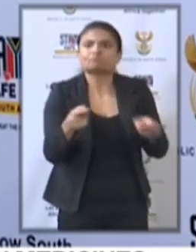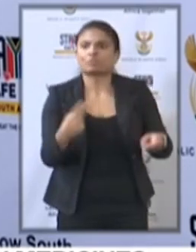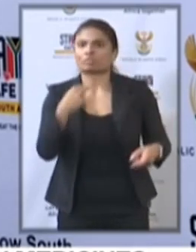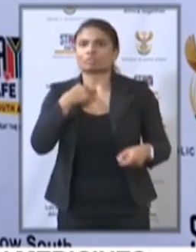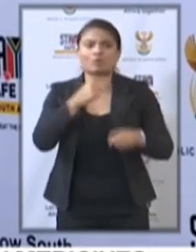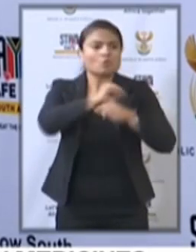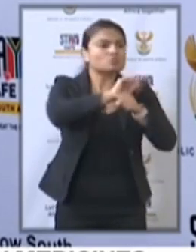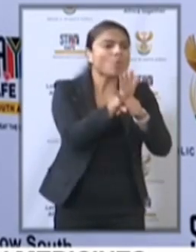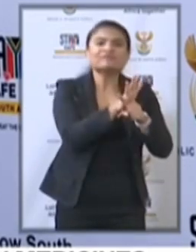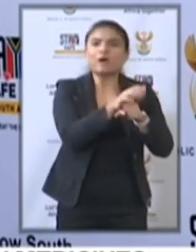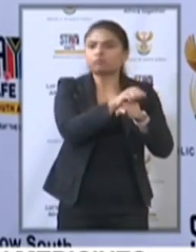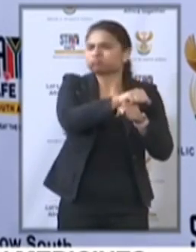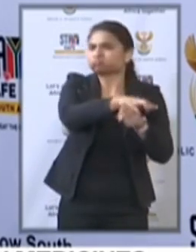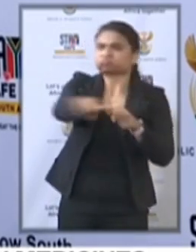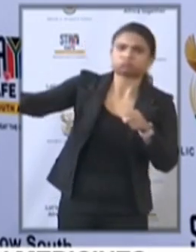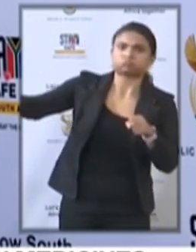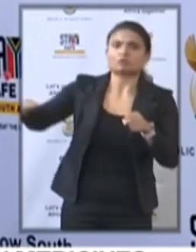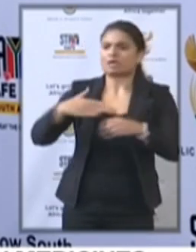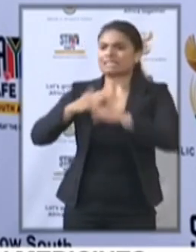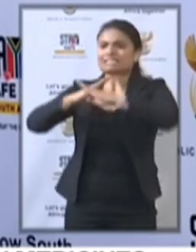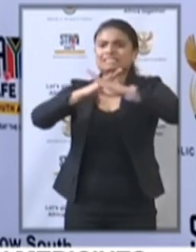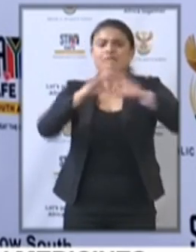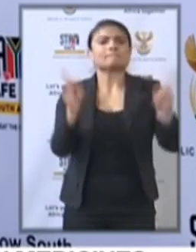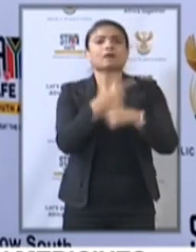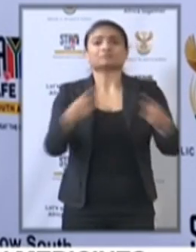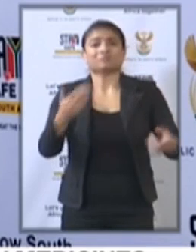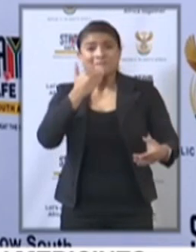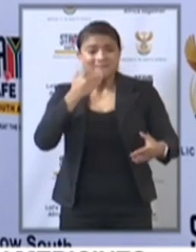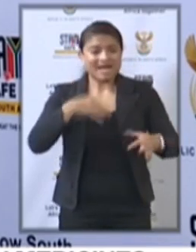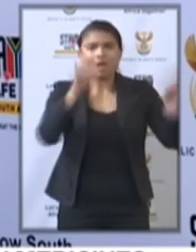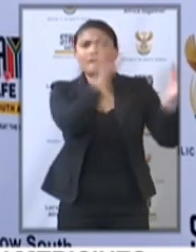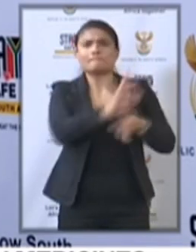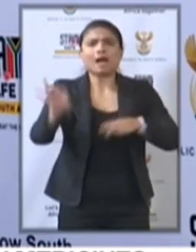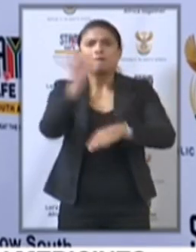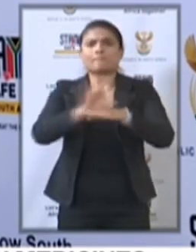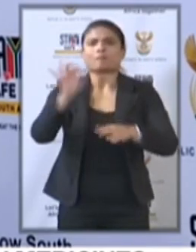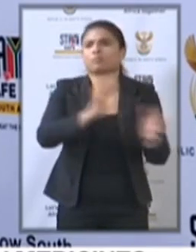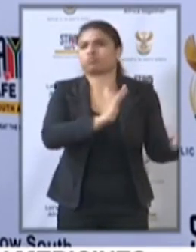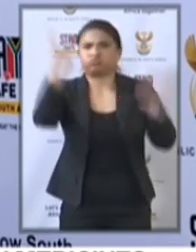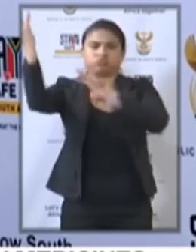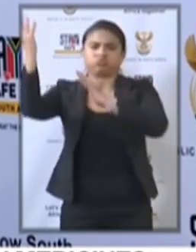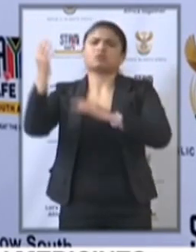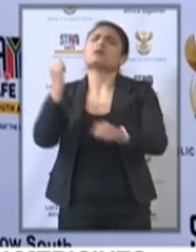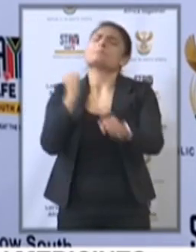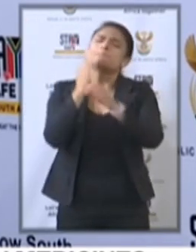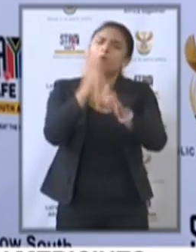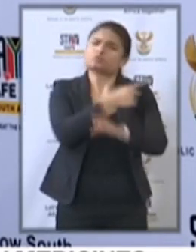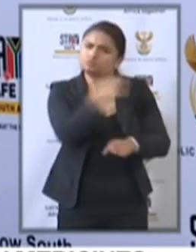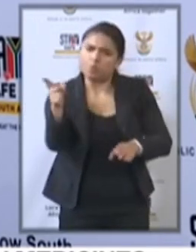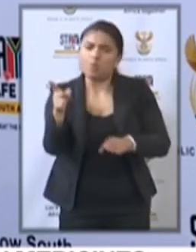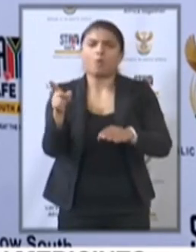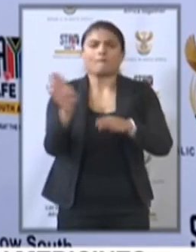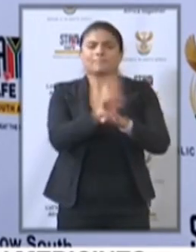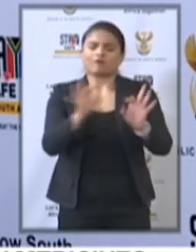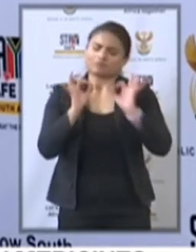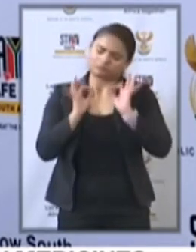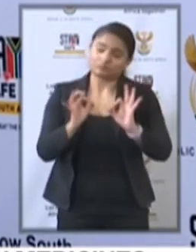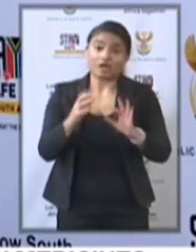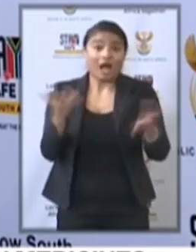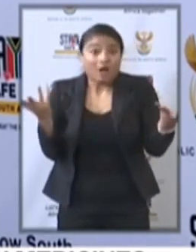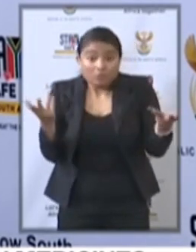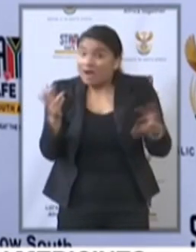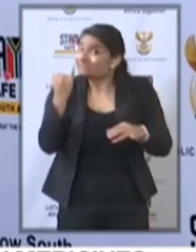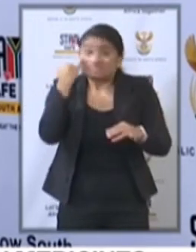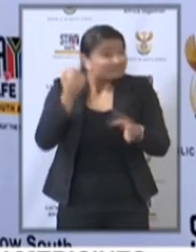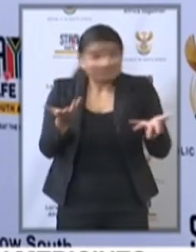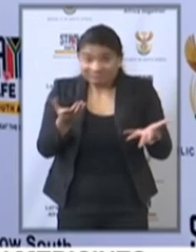COVID-19, and in the process, their behavior can directly lead to infections and to deaths.